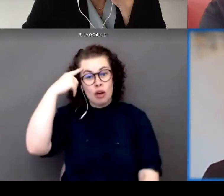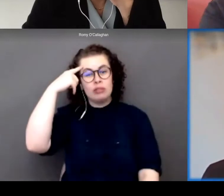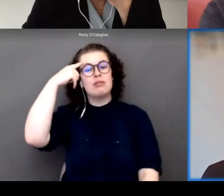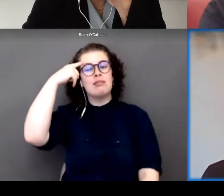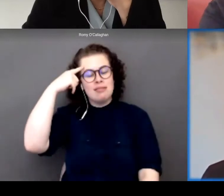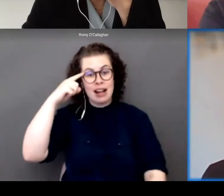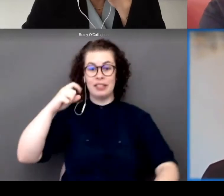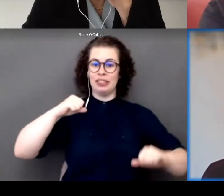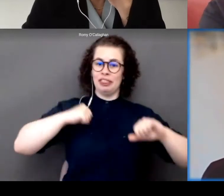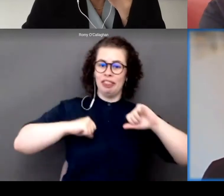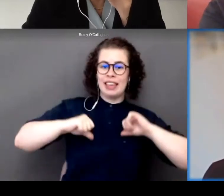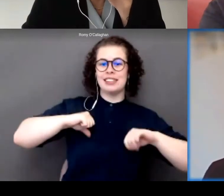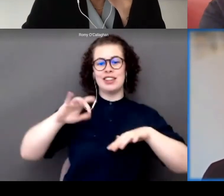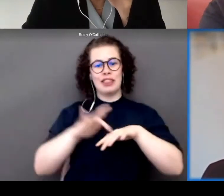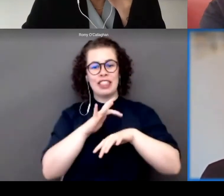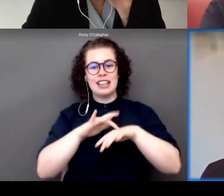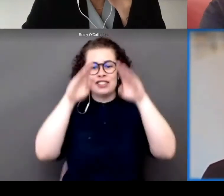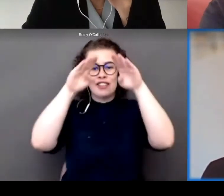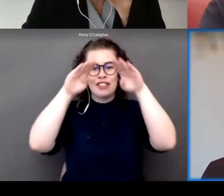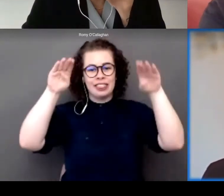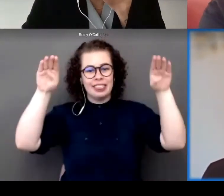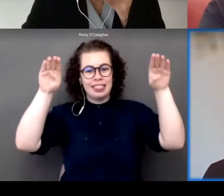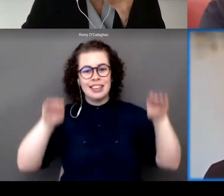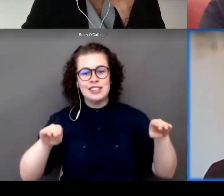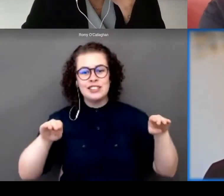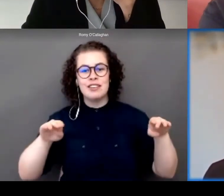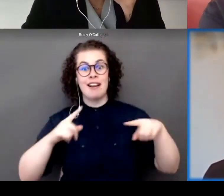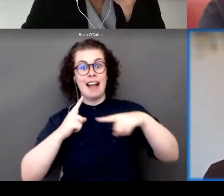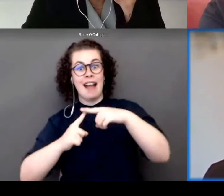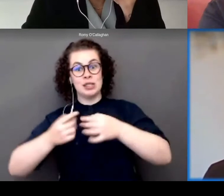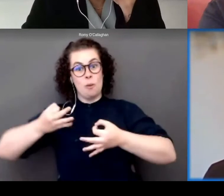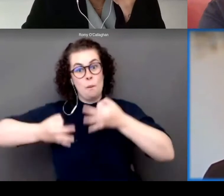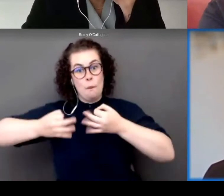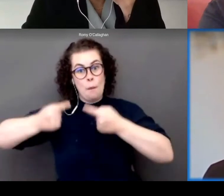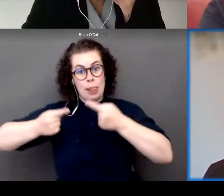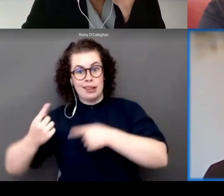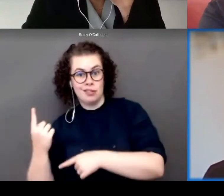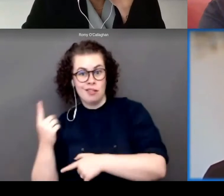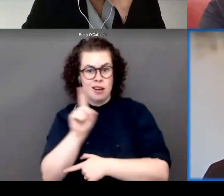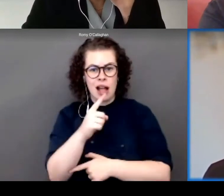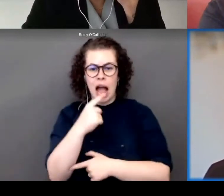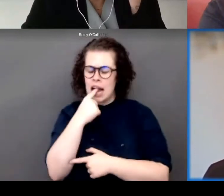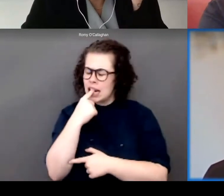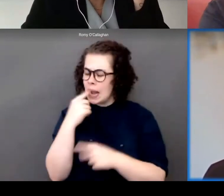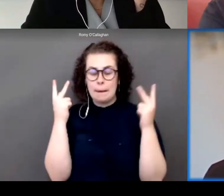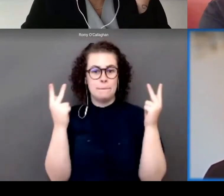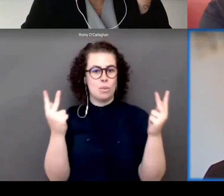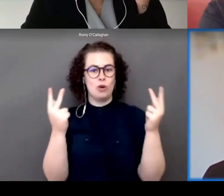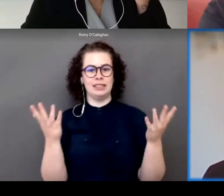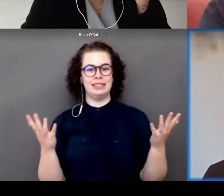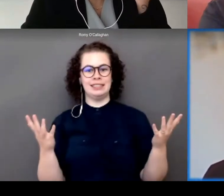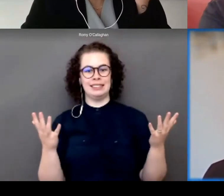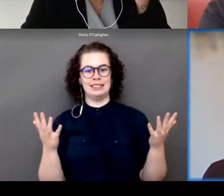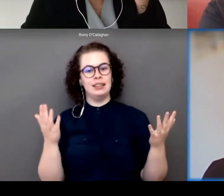so strong, because of its realization in a space so peculiar, such as Piazza